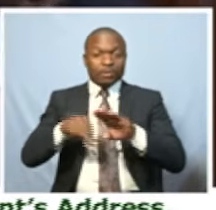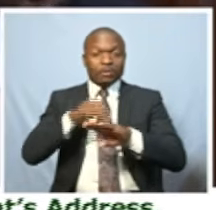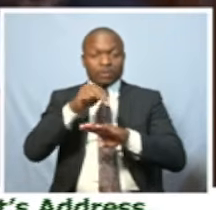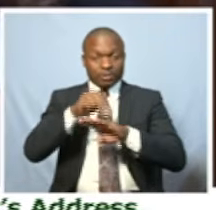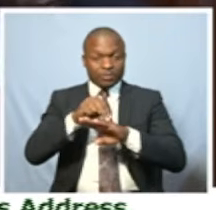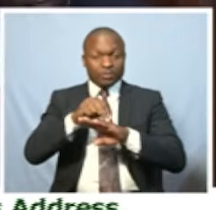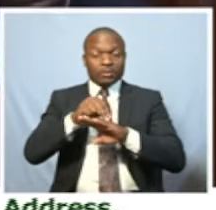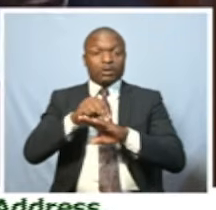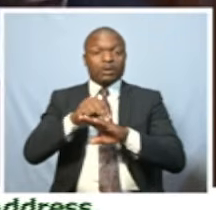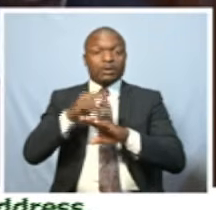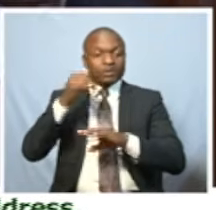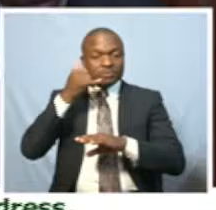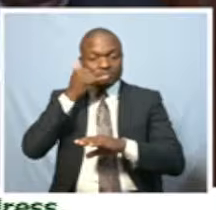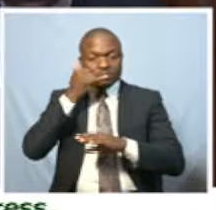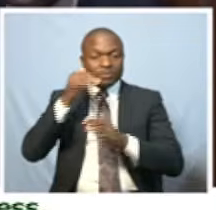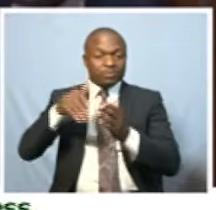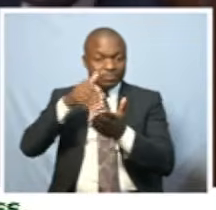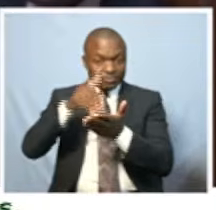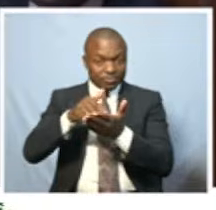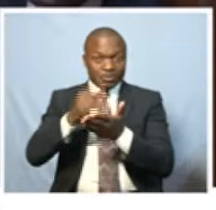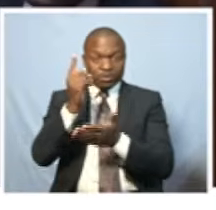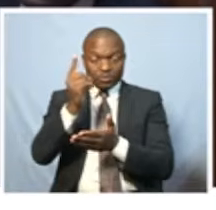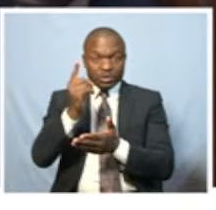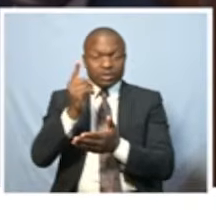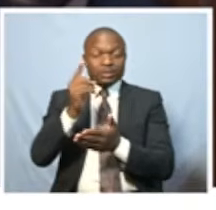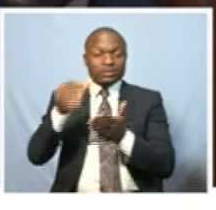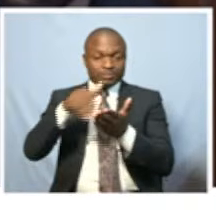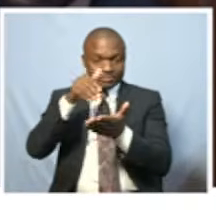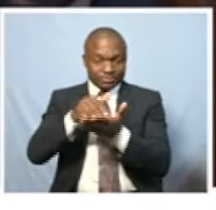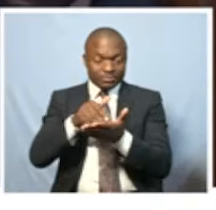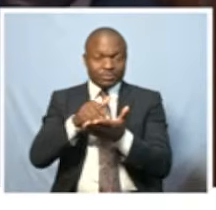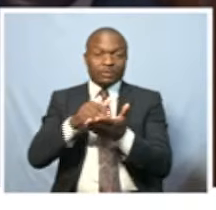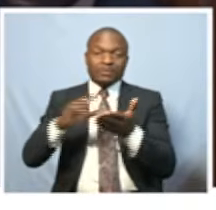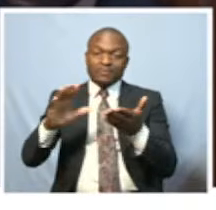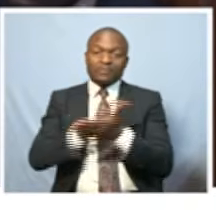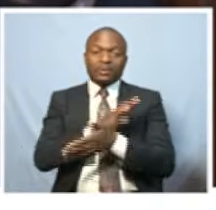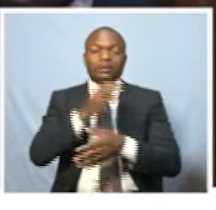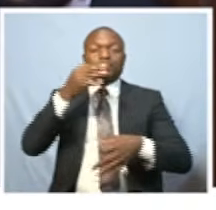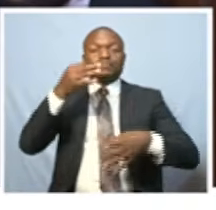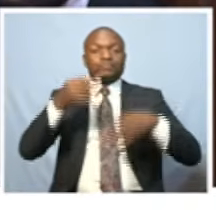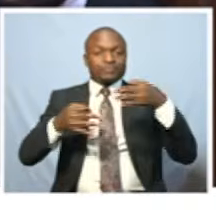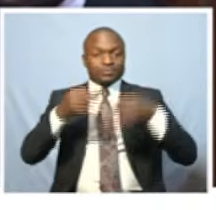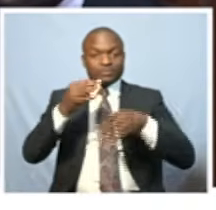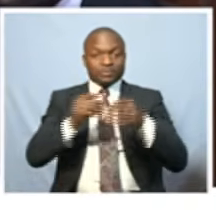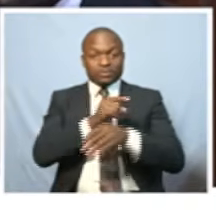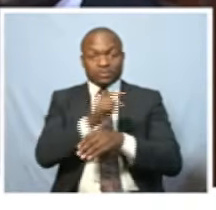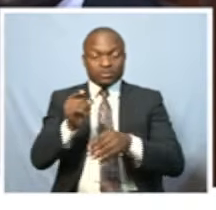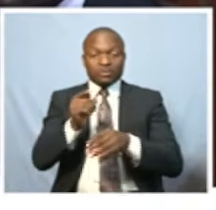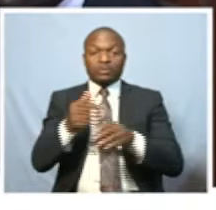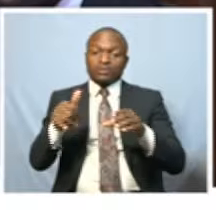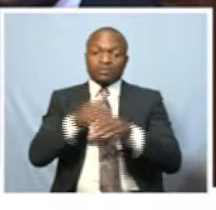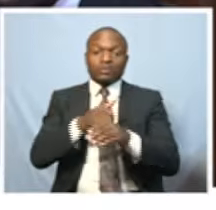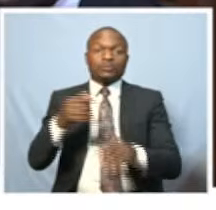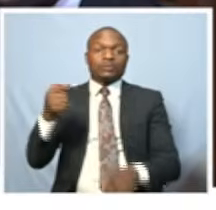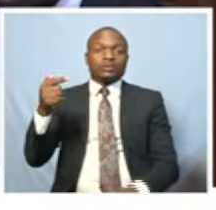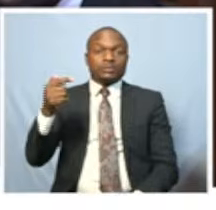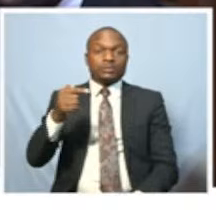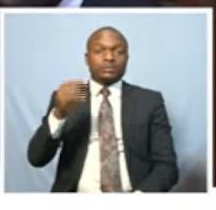call center, one-stop centers, and fast-track courts for victims of gender-based